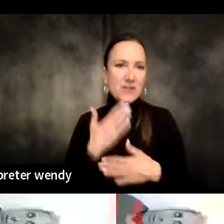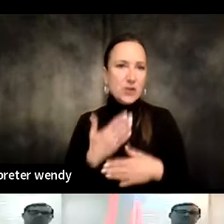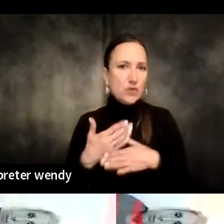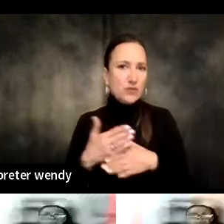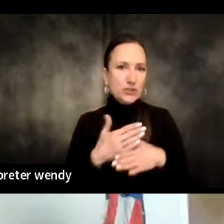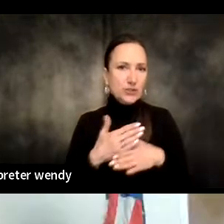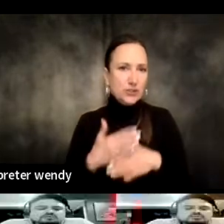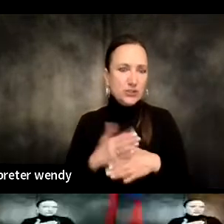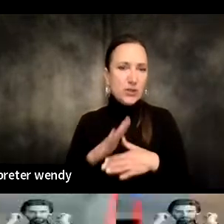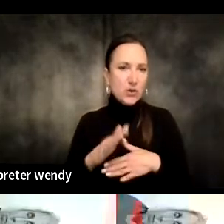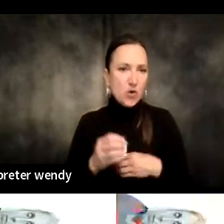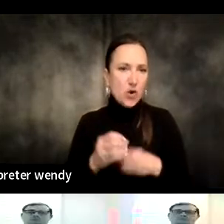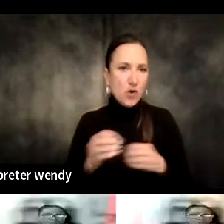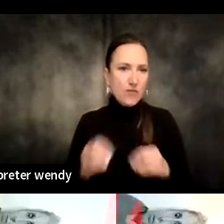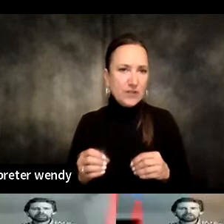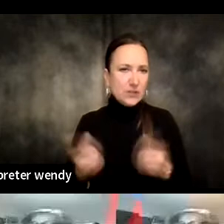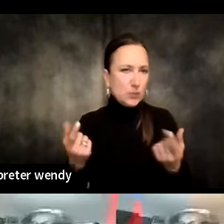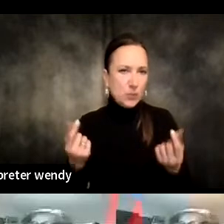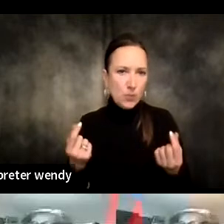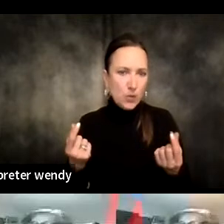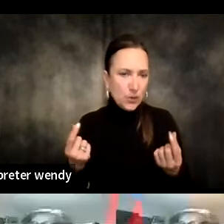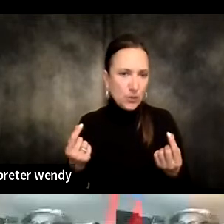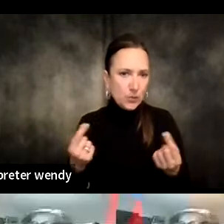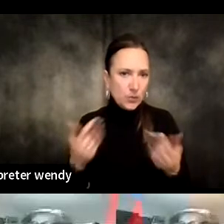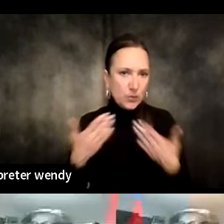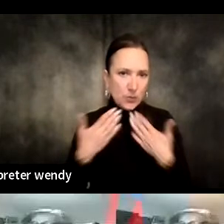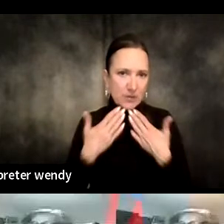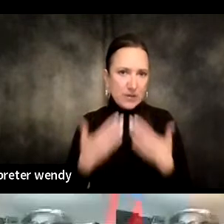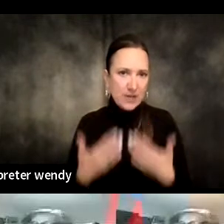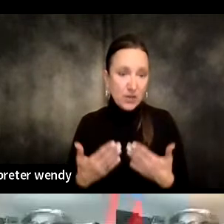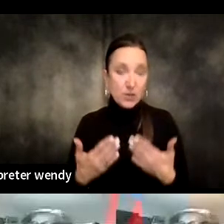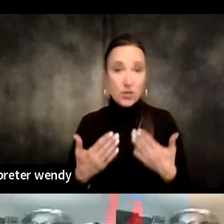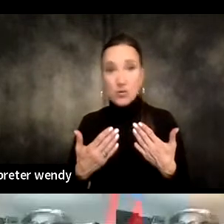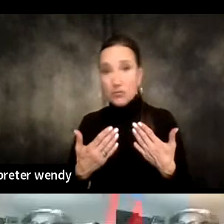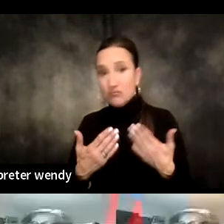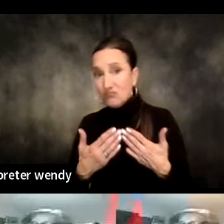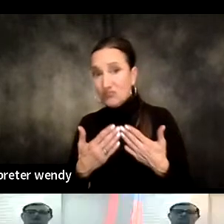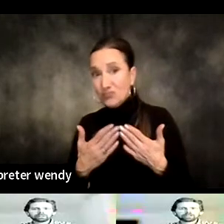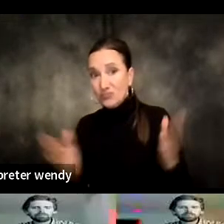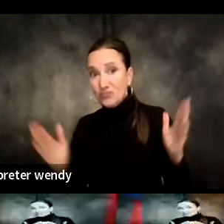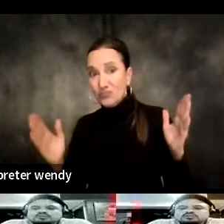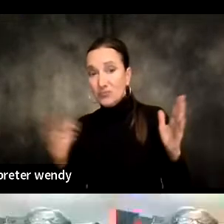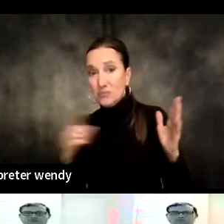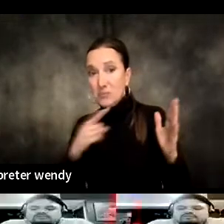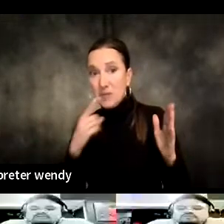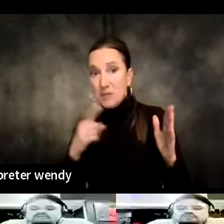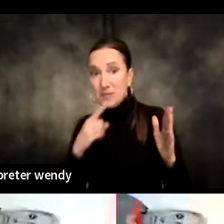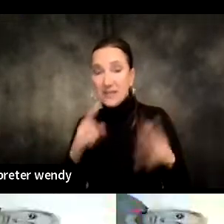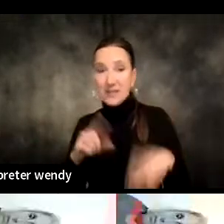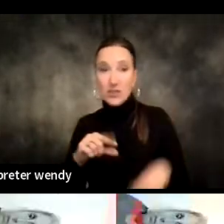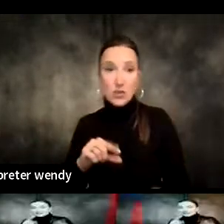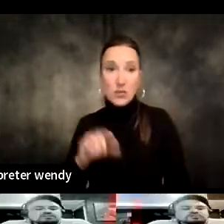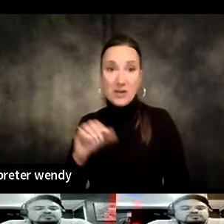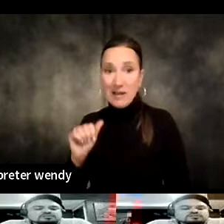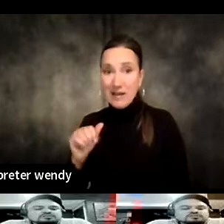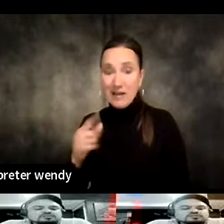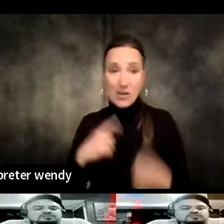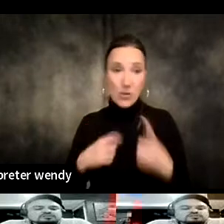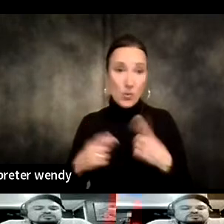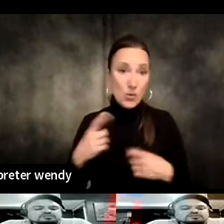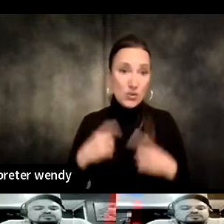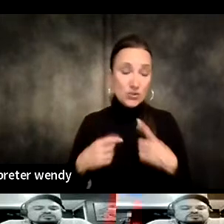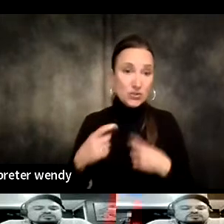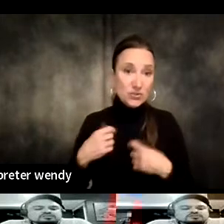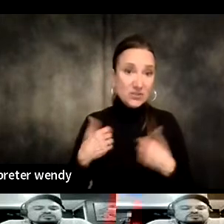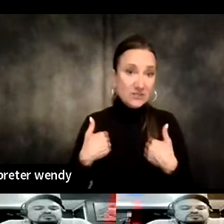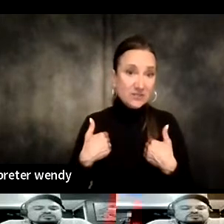office in terms of what you all do. I'll open again up the questions to the public, use the Q&A feature, drop any questions that you